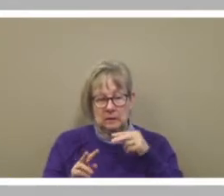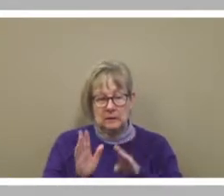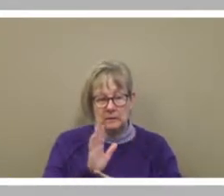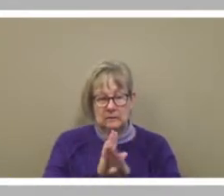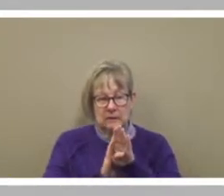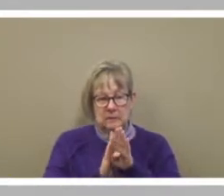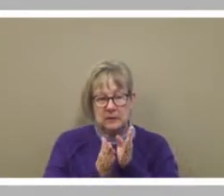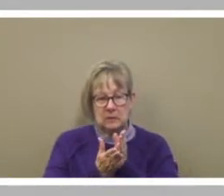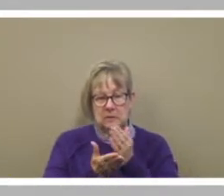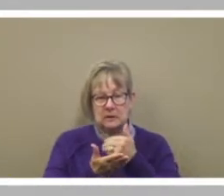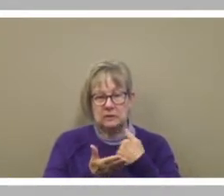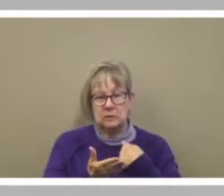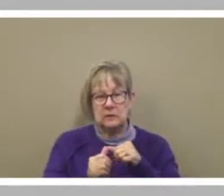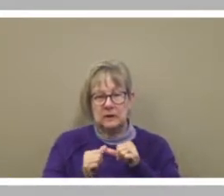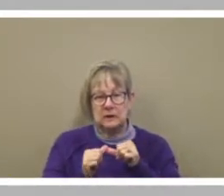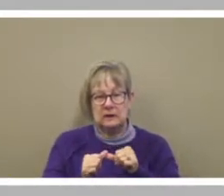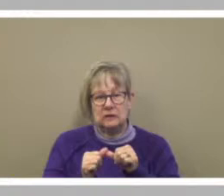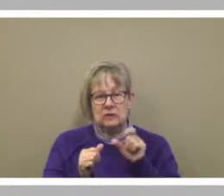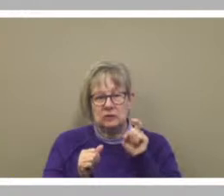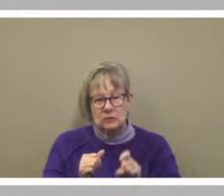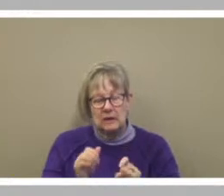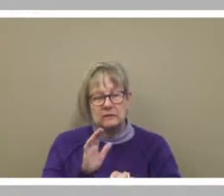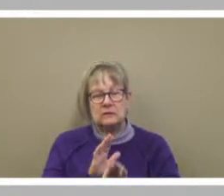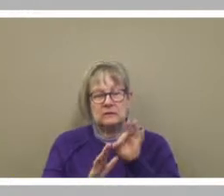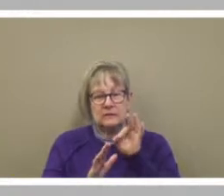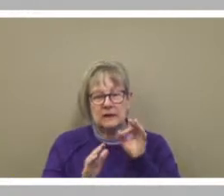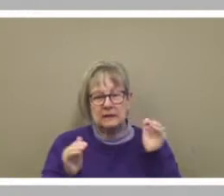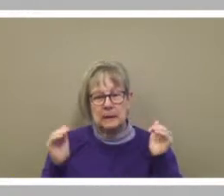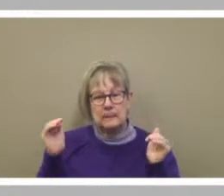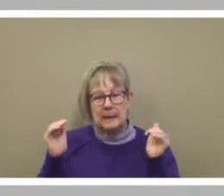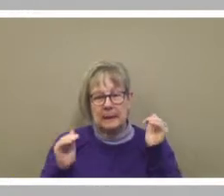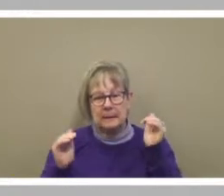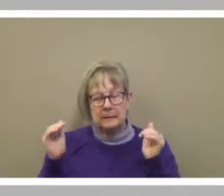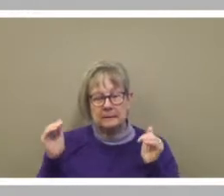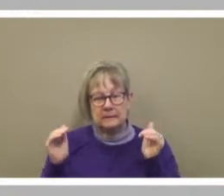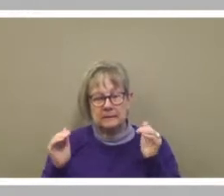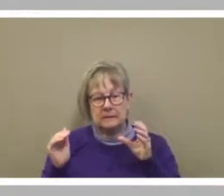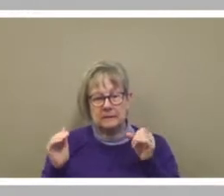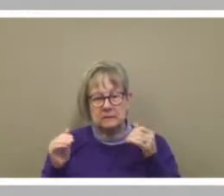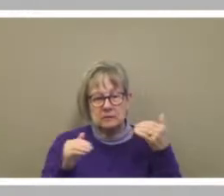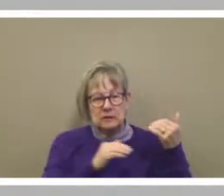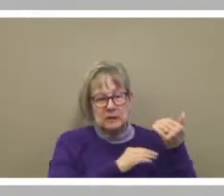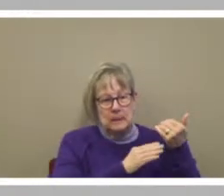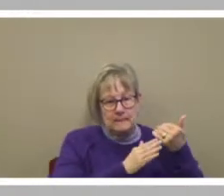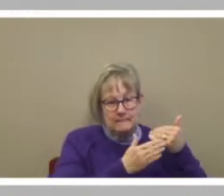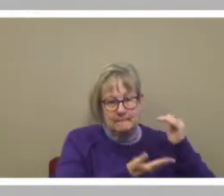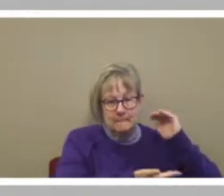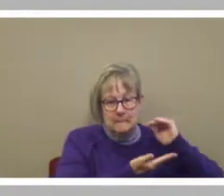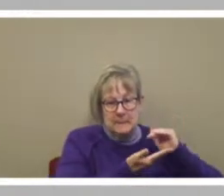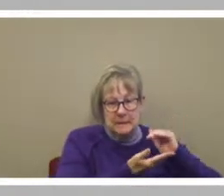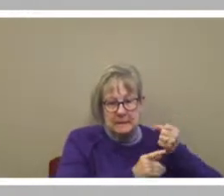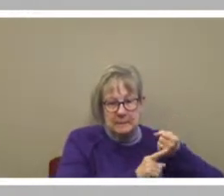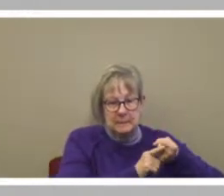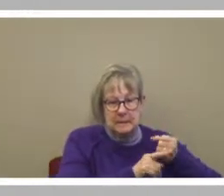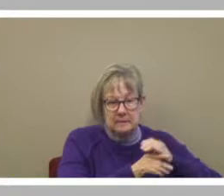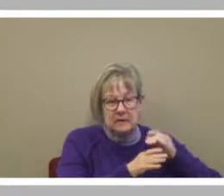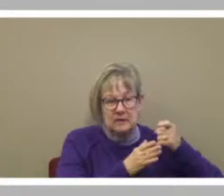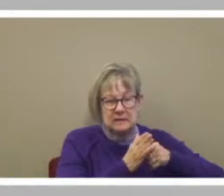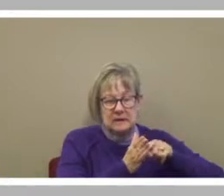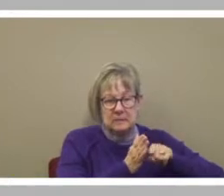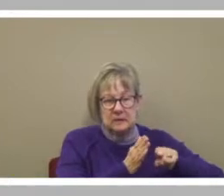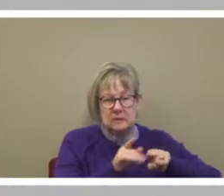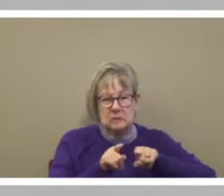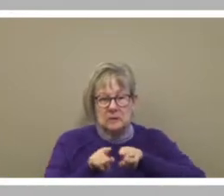we continue to have to find a balance. We're looking at minimizing our impact to our taxpayers while ensuring that we're providing